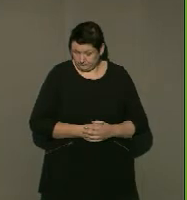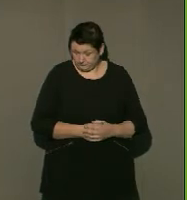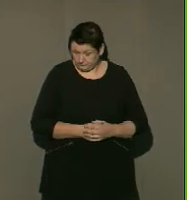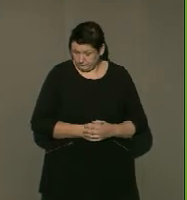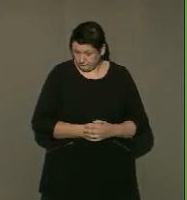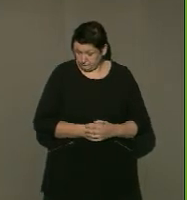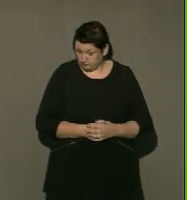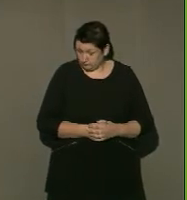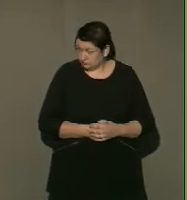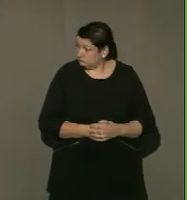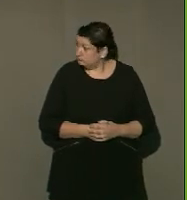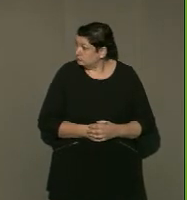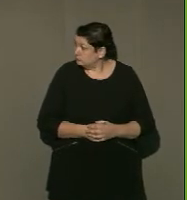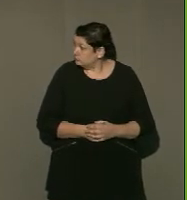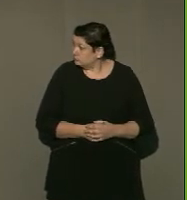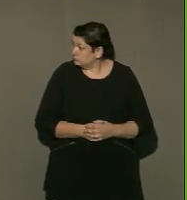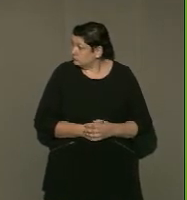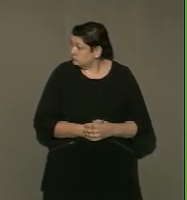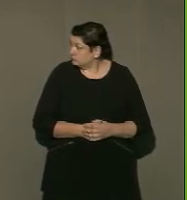Thank you. Liam